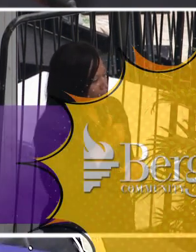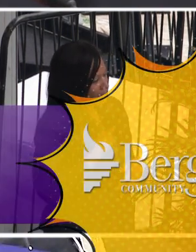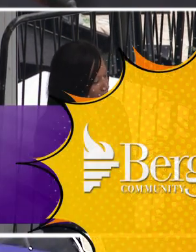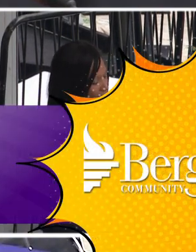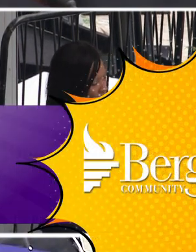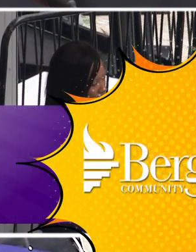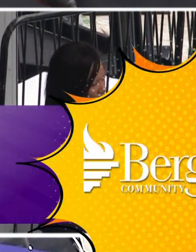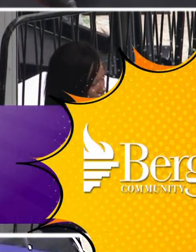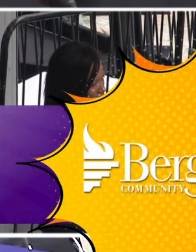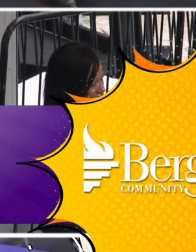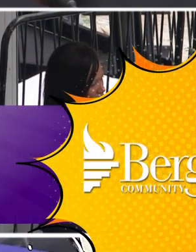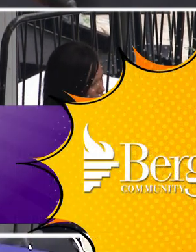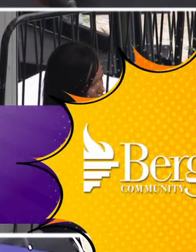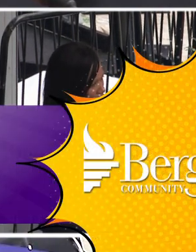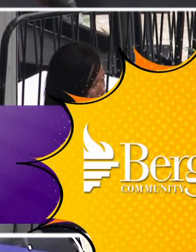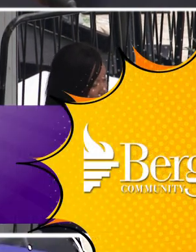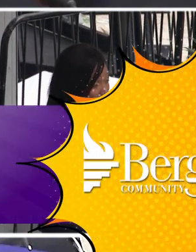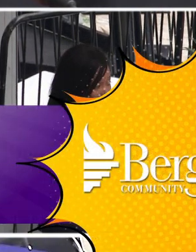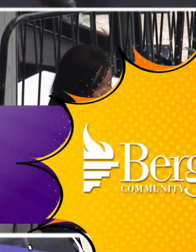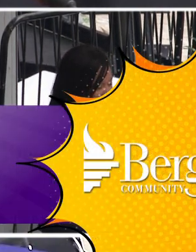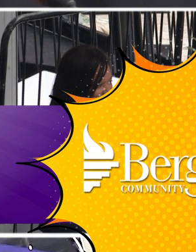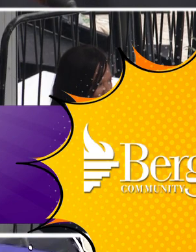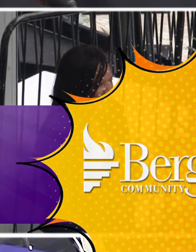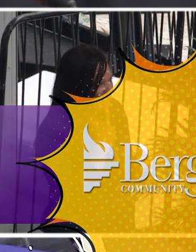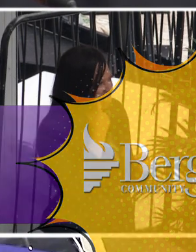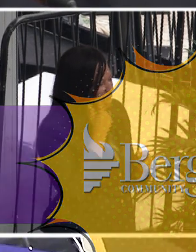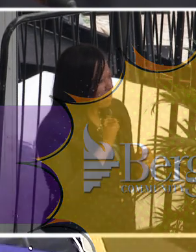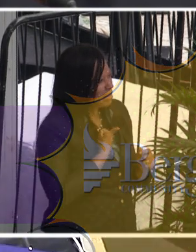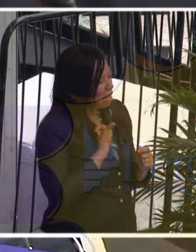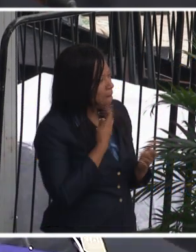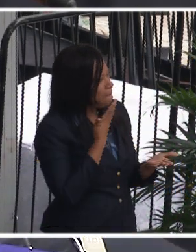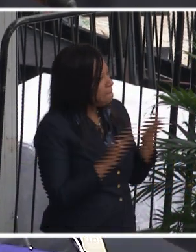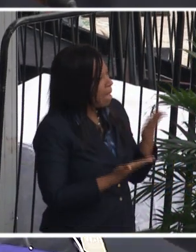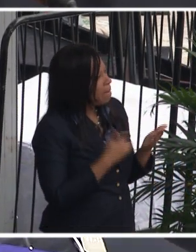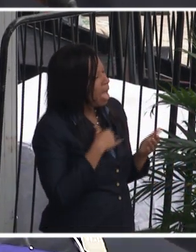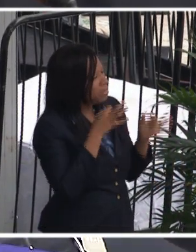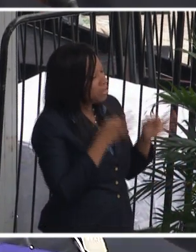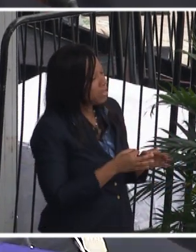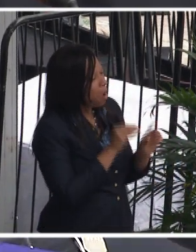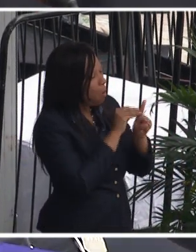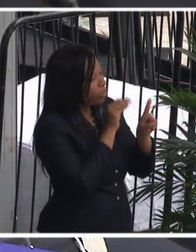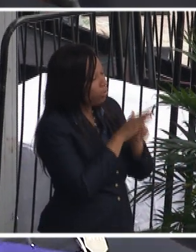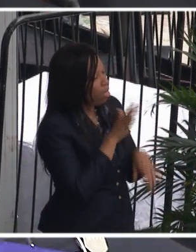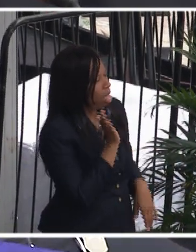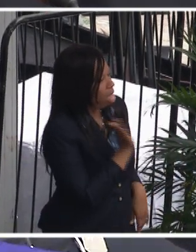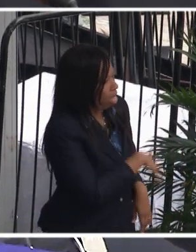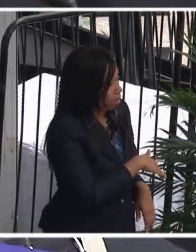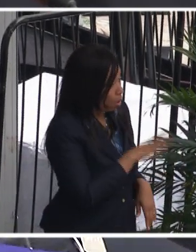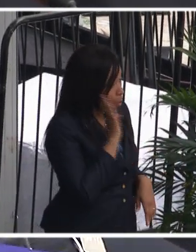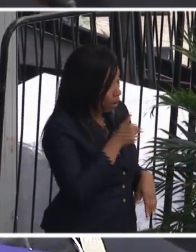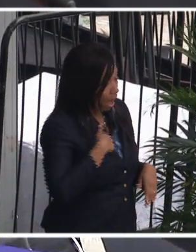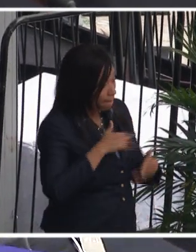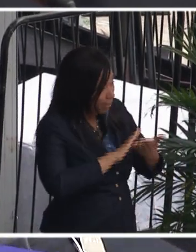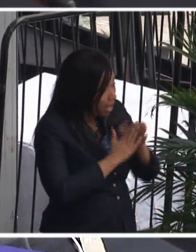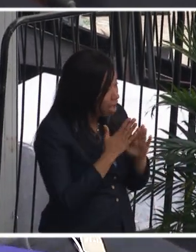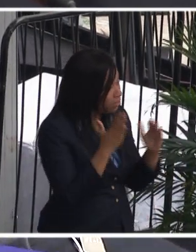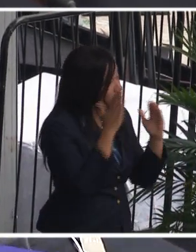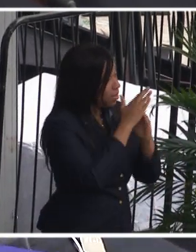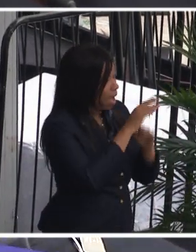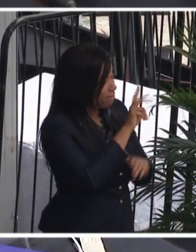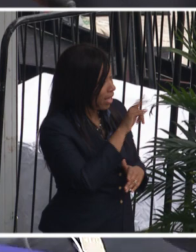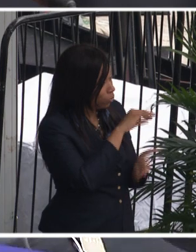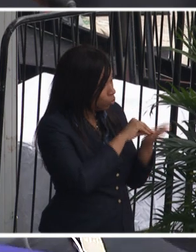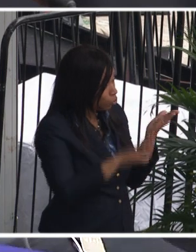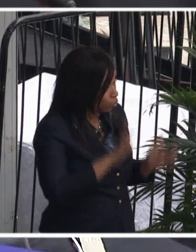metamorphosis. I sometimes think, what if I had never attended that student orientation? Would I still be standing here and speaking to you all as